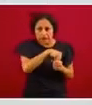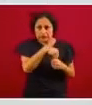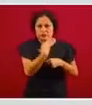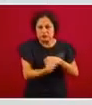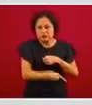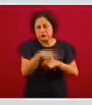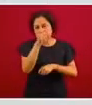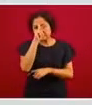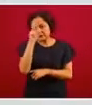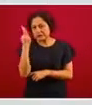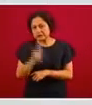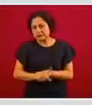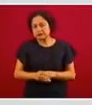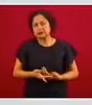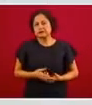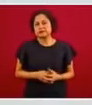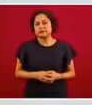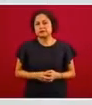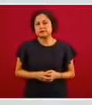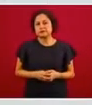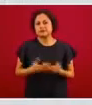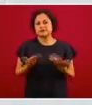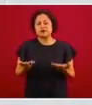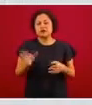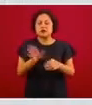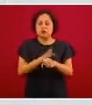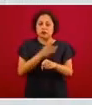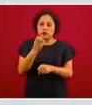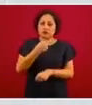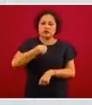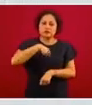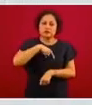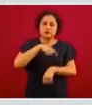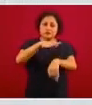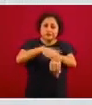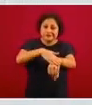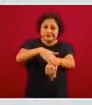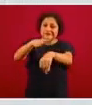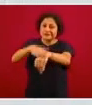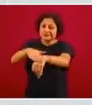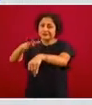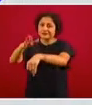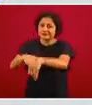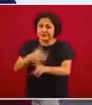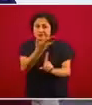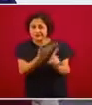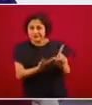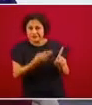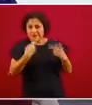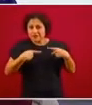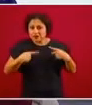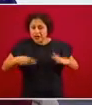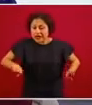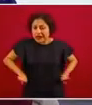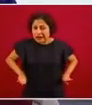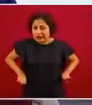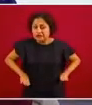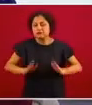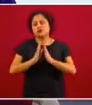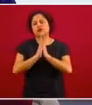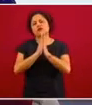extremely cautious with abiding by the measures. And the first measure is staying at